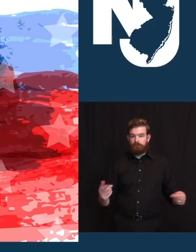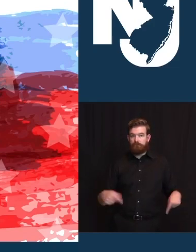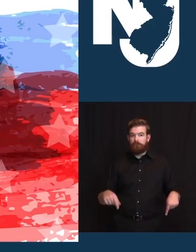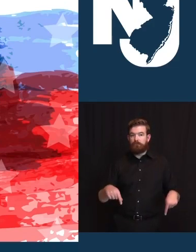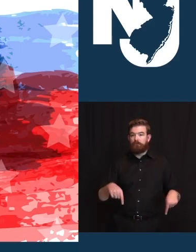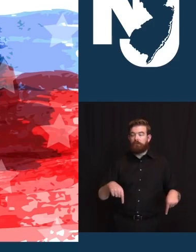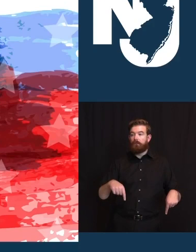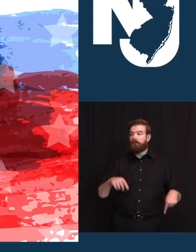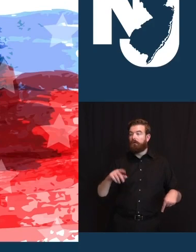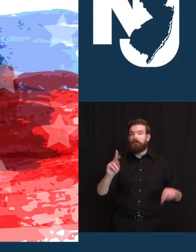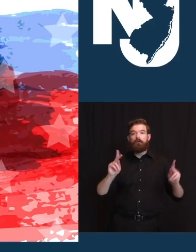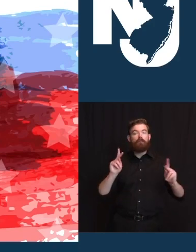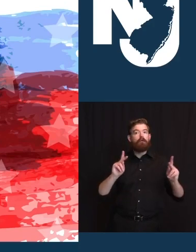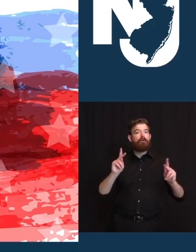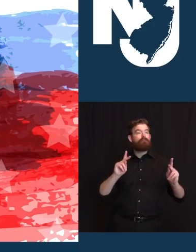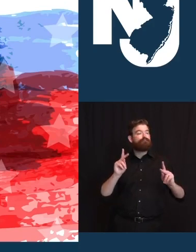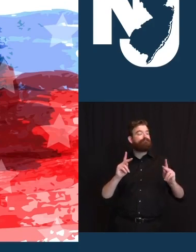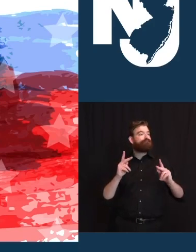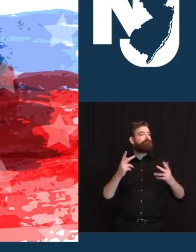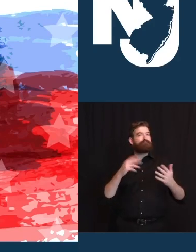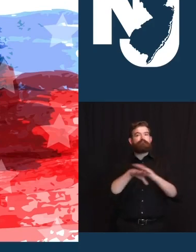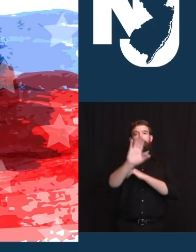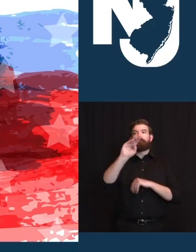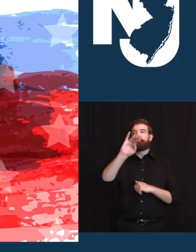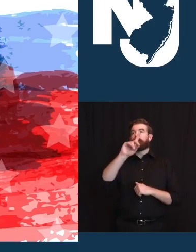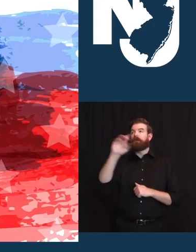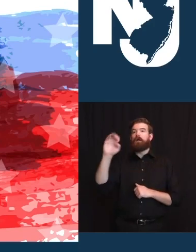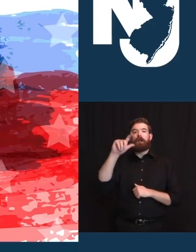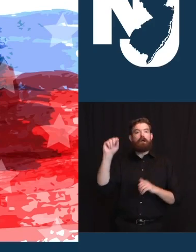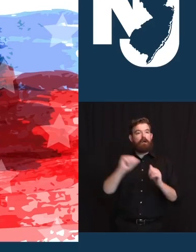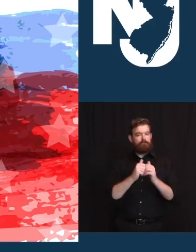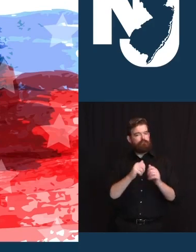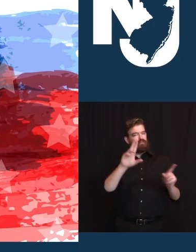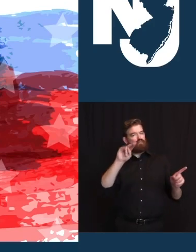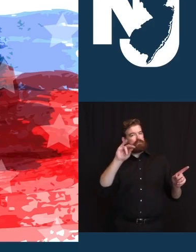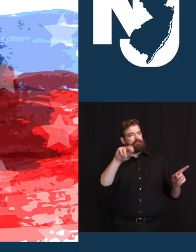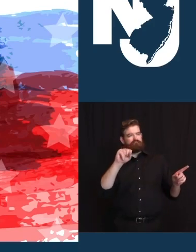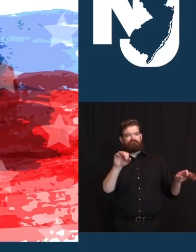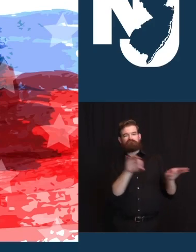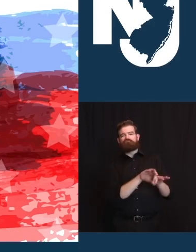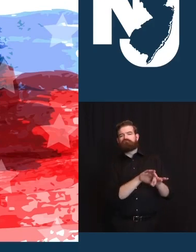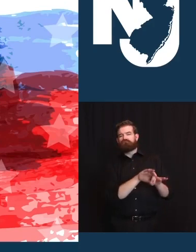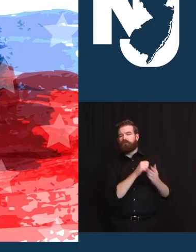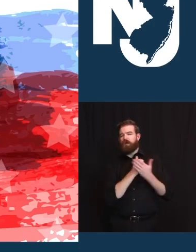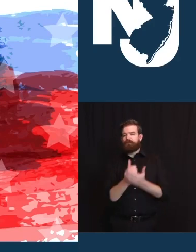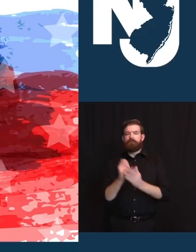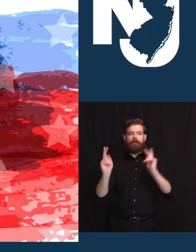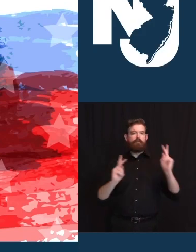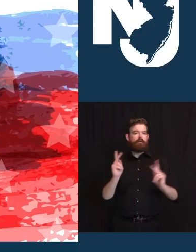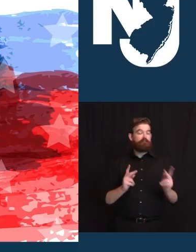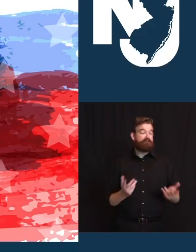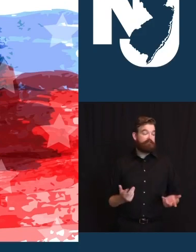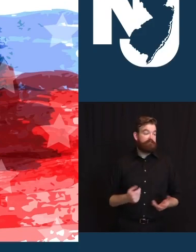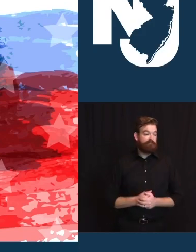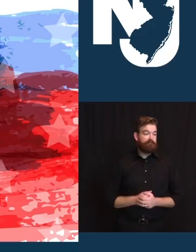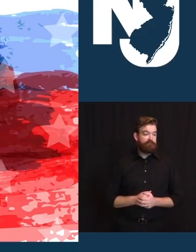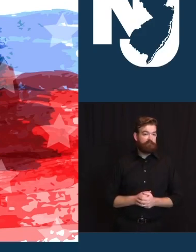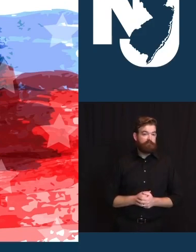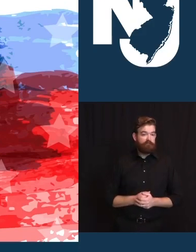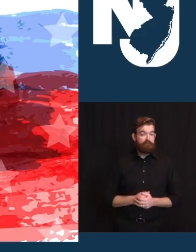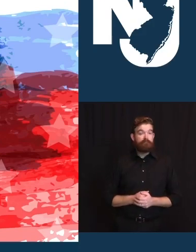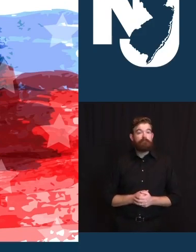I happily was back and forth with a member of our Restart and Recovery Commission when Oxfam came out with their ranking